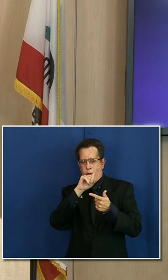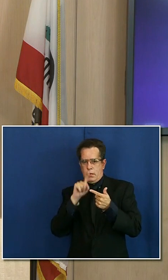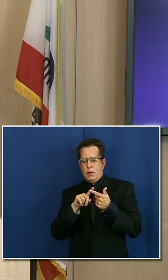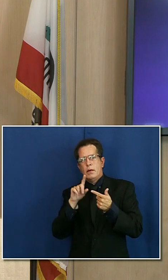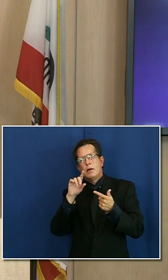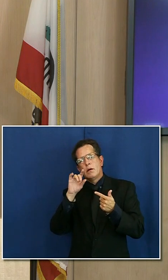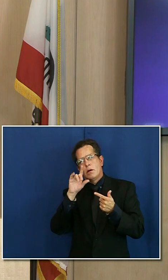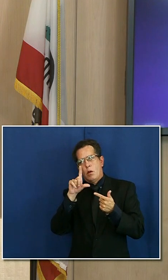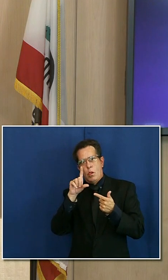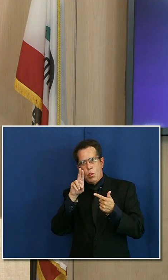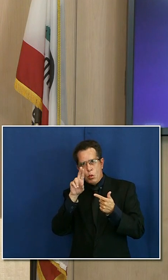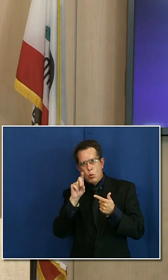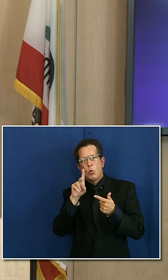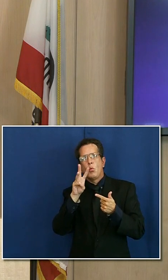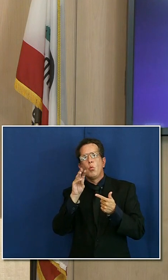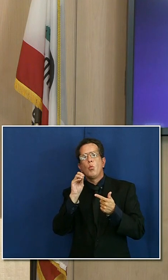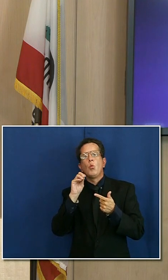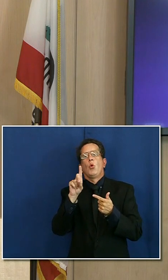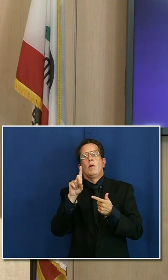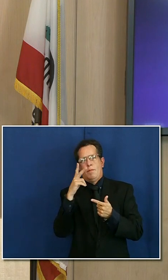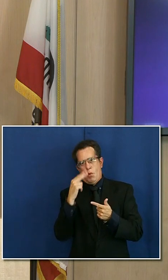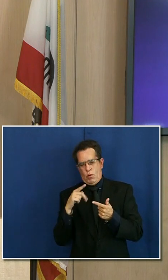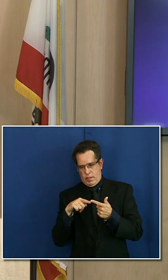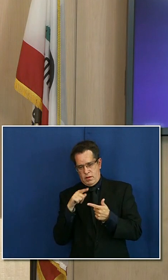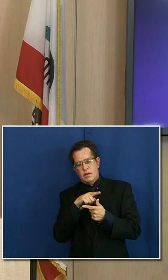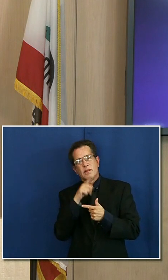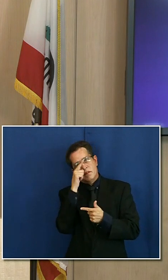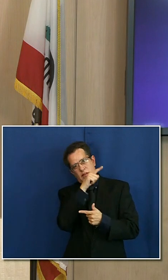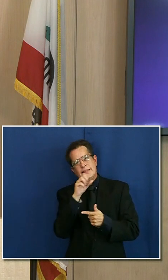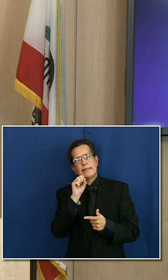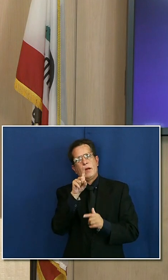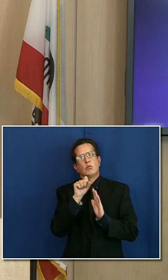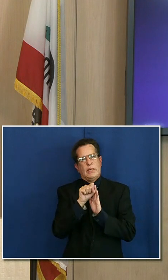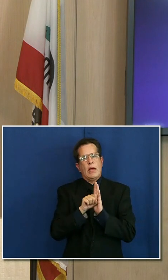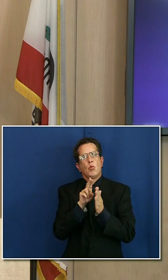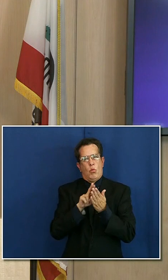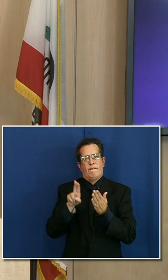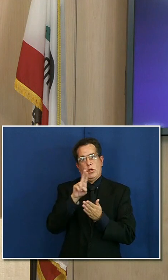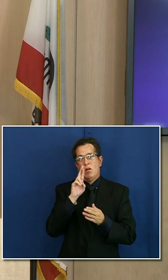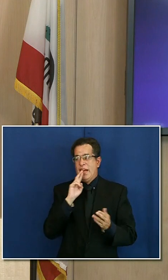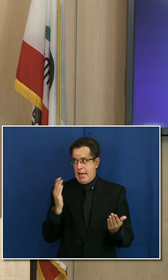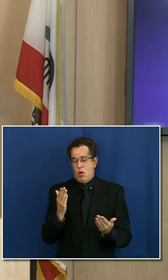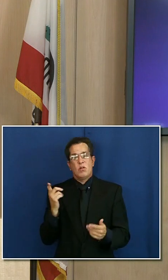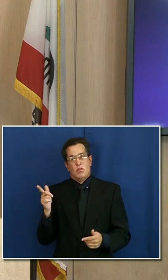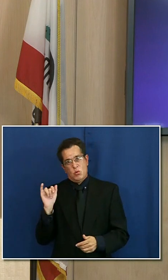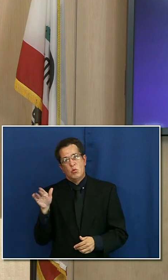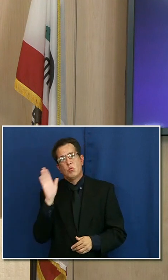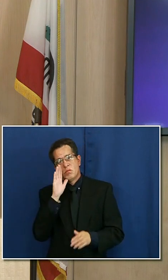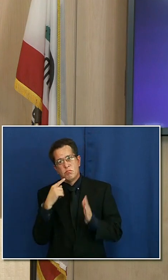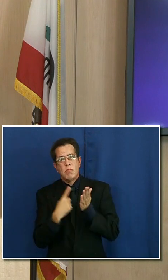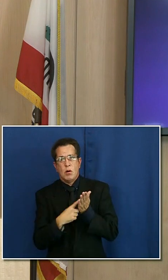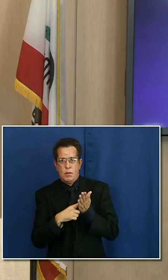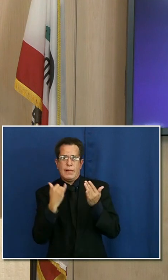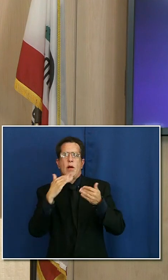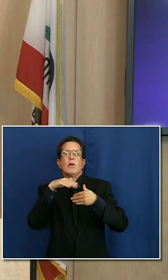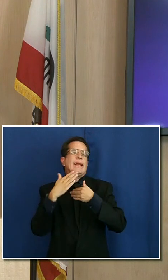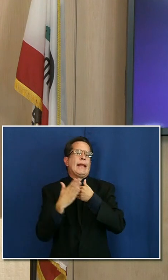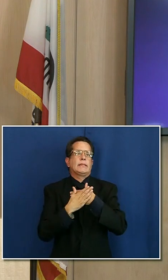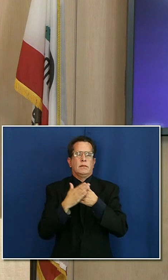Wood, who are both vice presidents at San Diego State University. With that, I'm going to introduce my